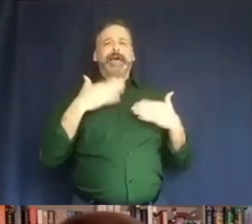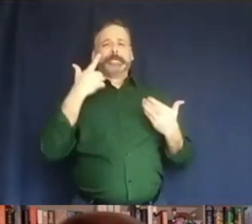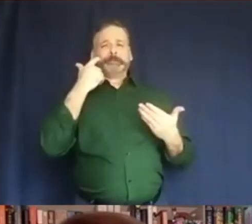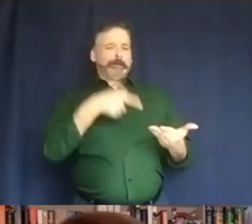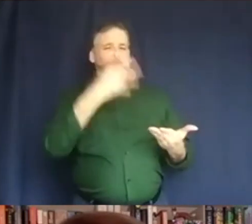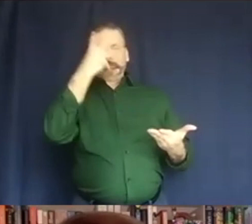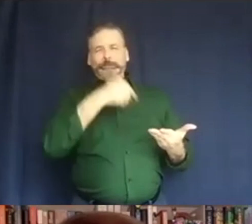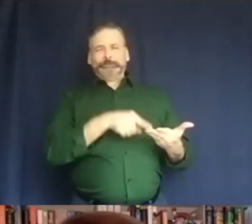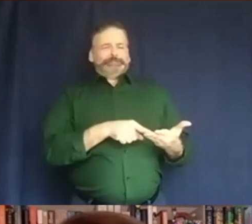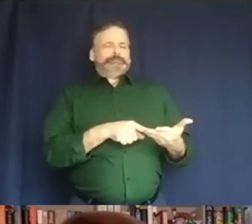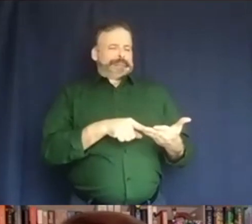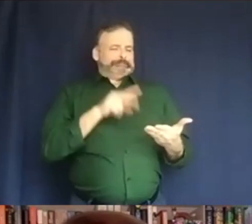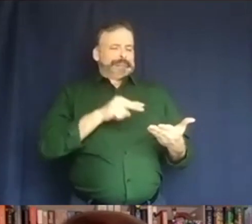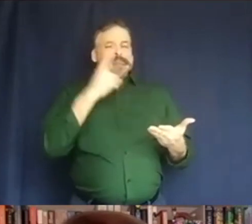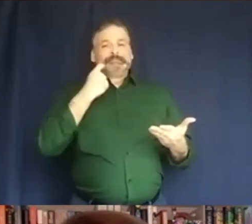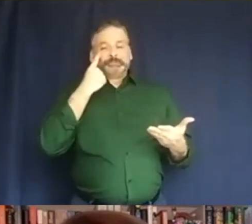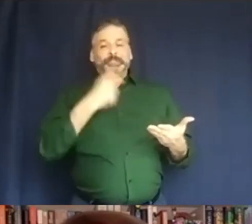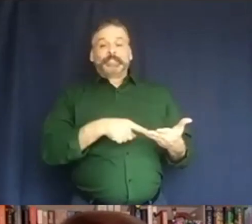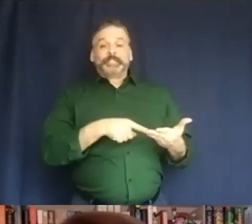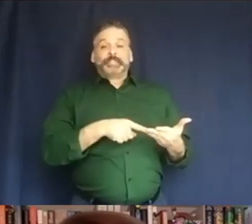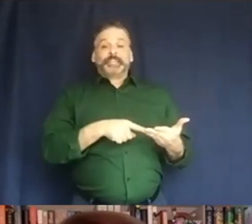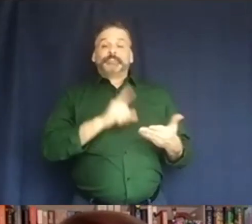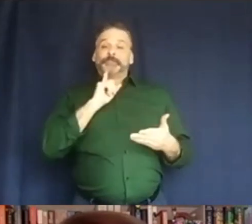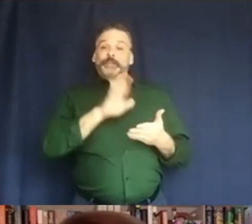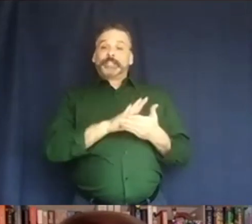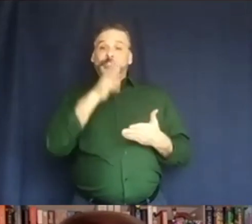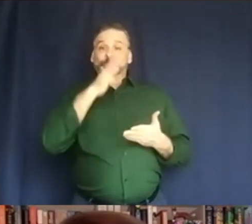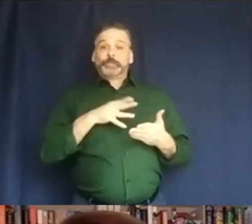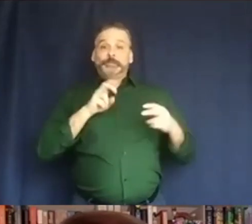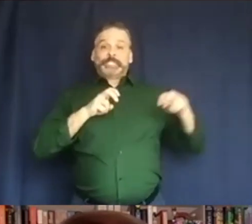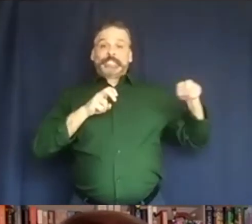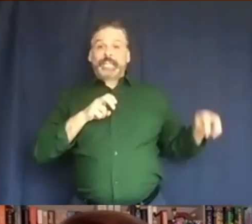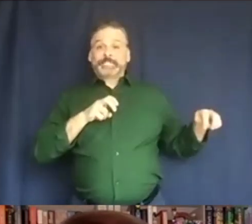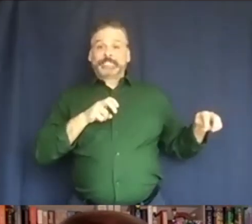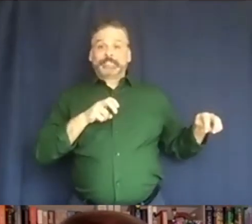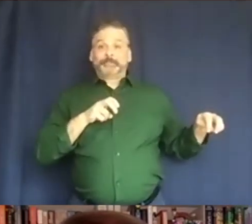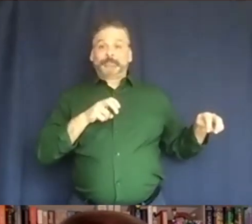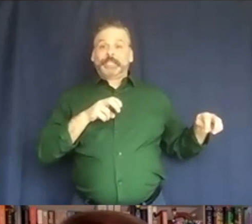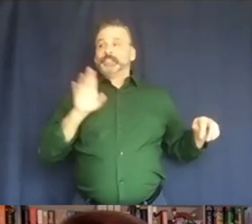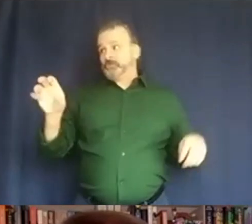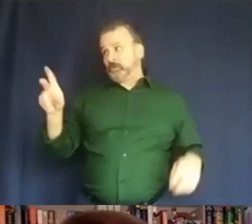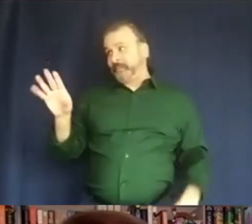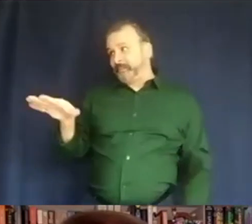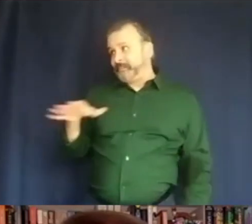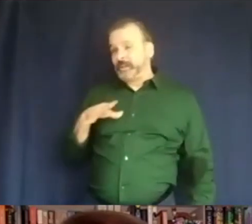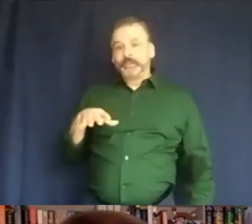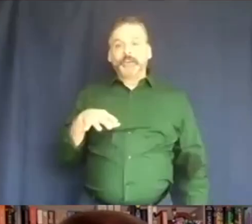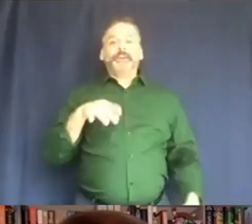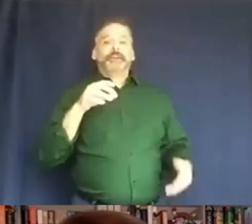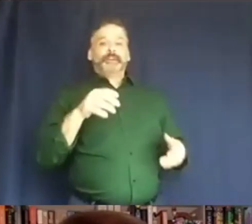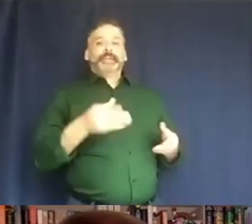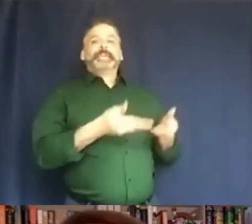beautiful. You know, you're just sitting there weeping. And then this very nice lady was sitting next to me, and she said, are you okay, sir? I'm like,